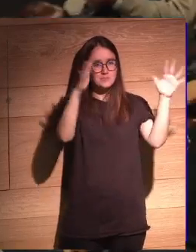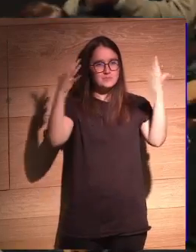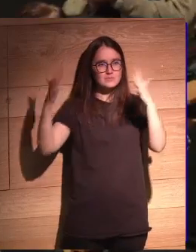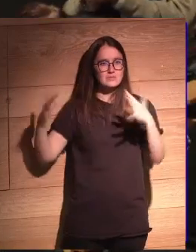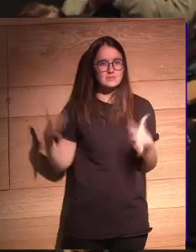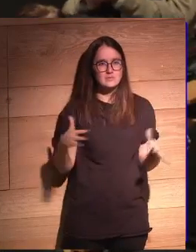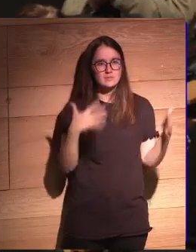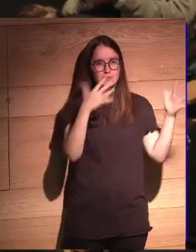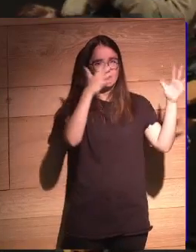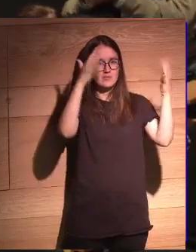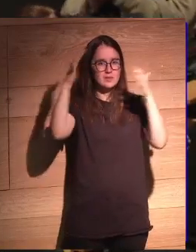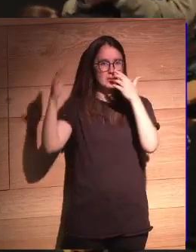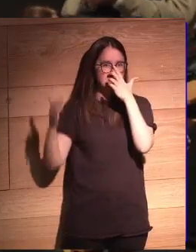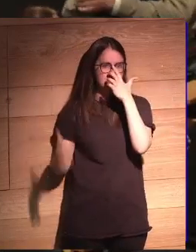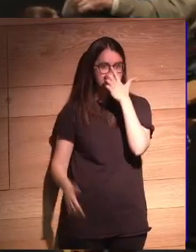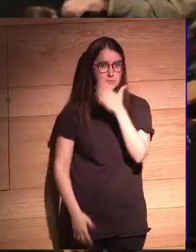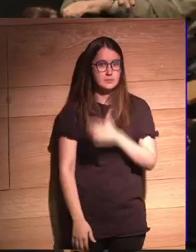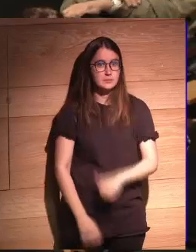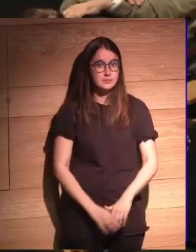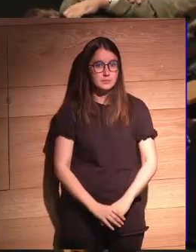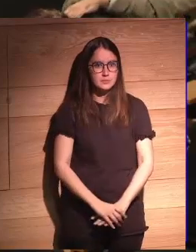25. Thank you very much.